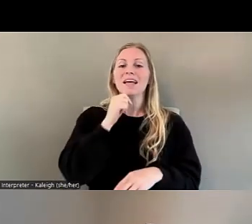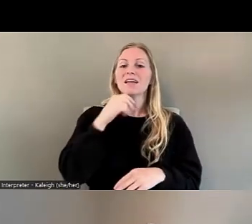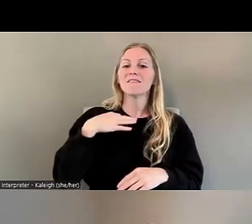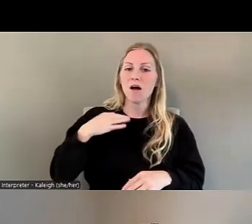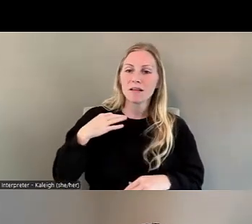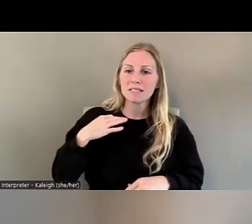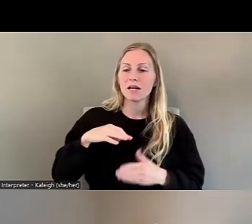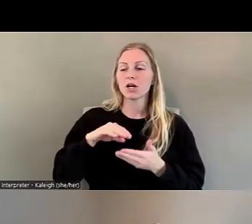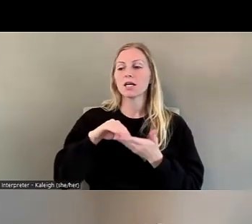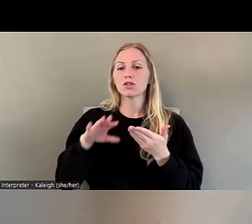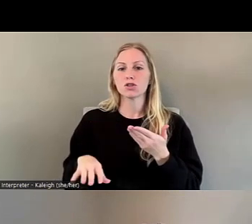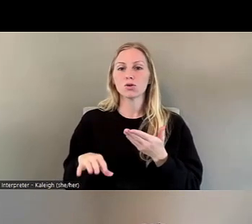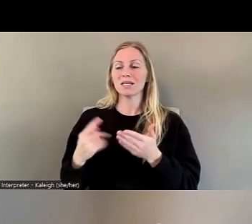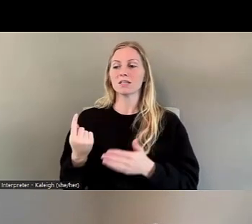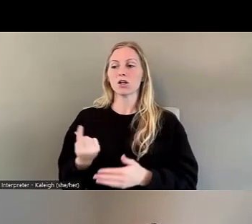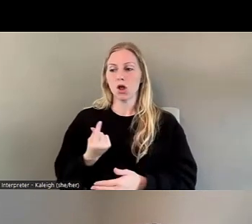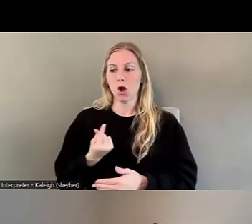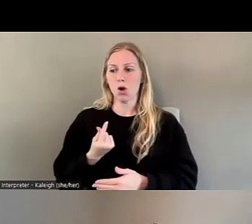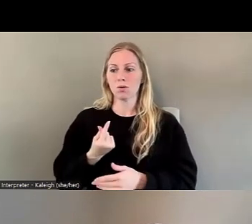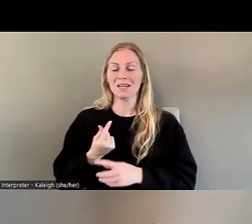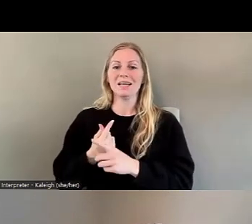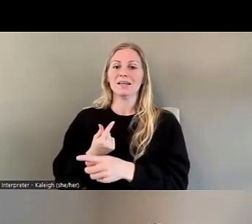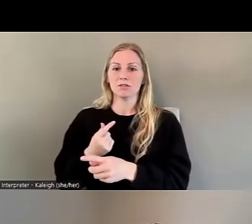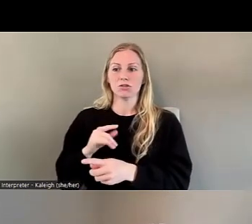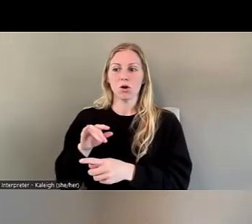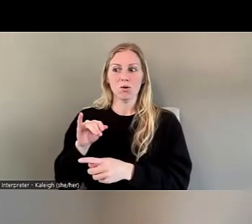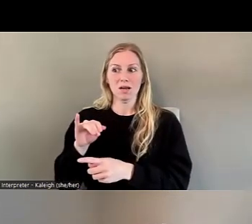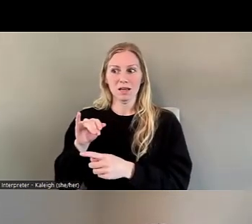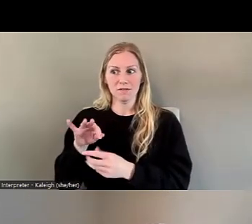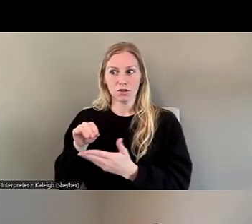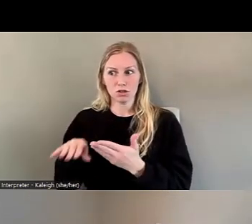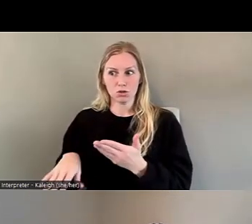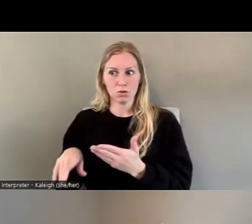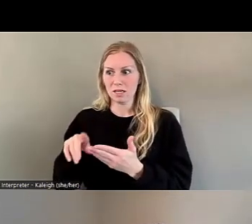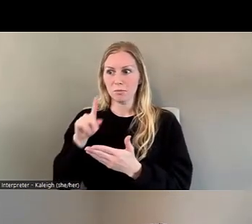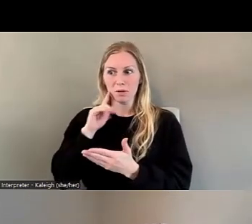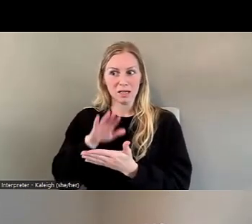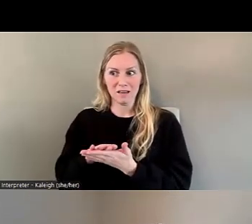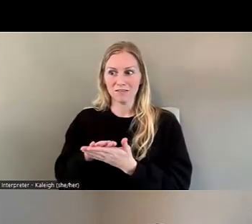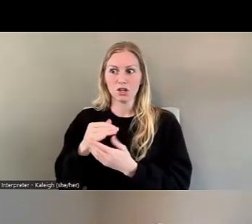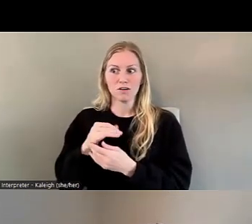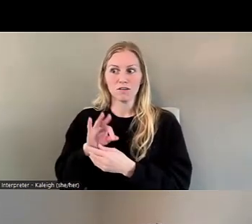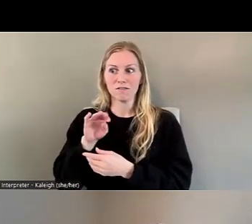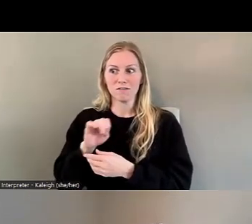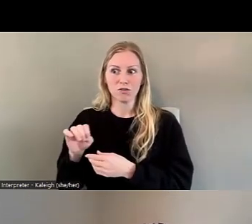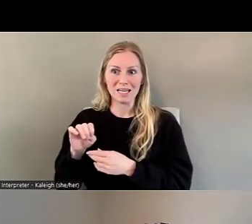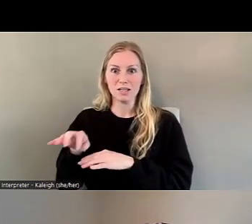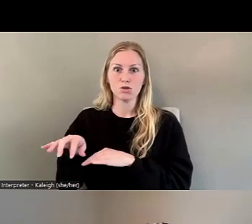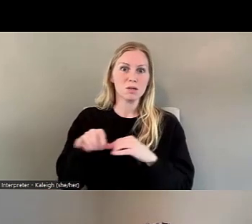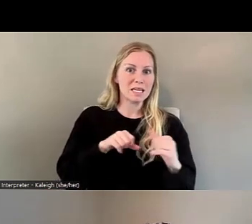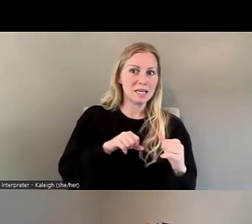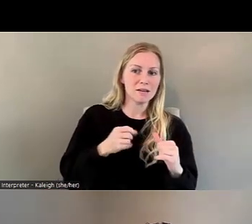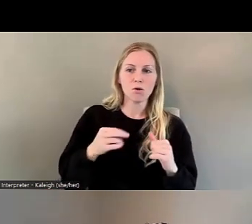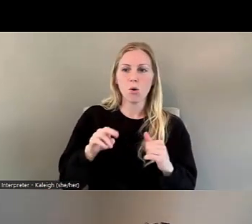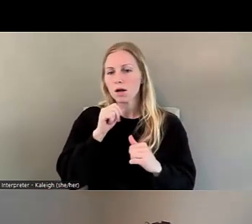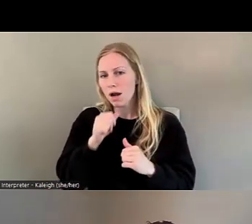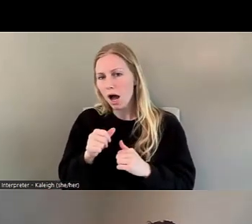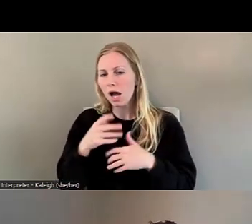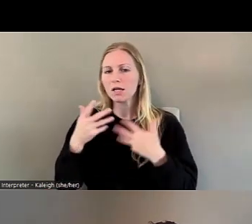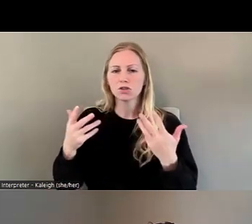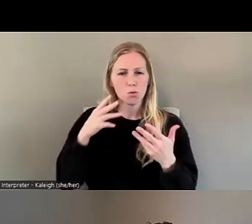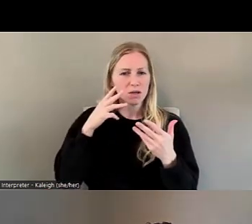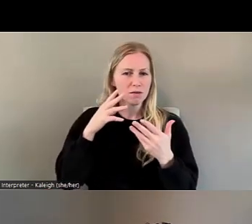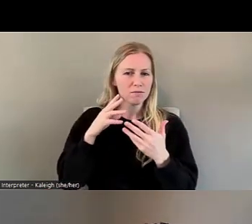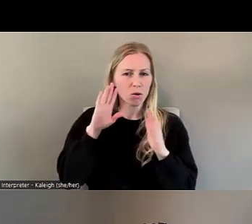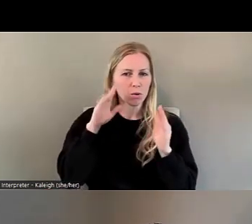are free or believe they are free to leave. Appropriate use of calming or de-escalating spaces